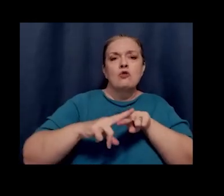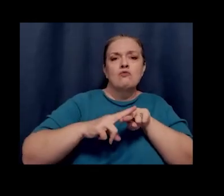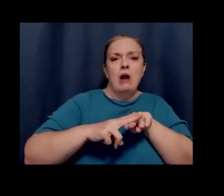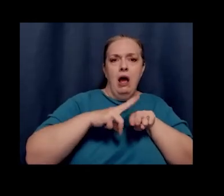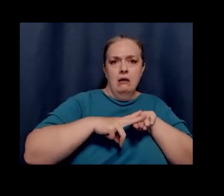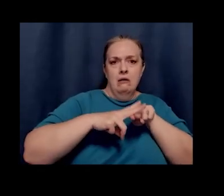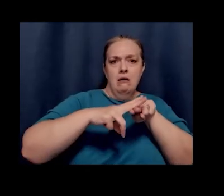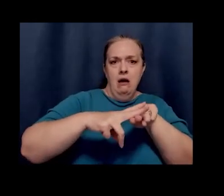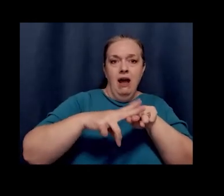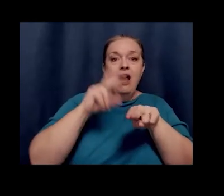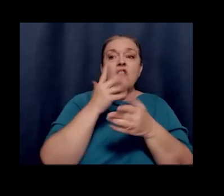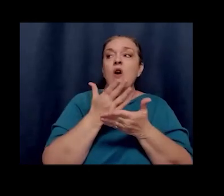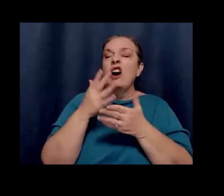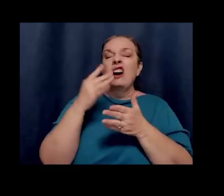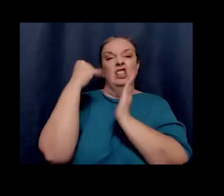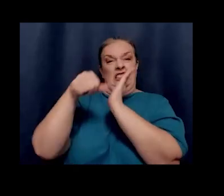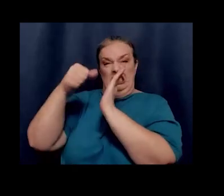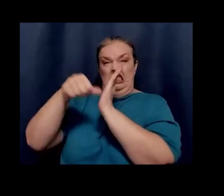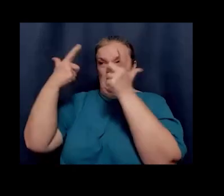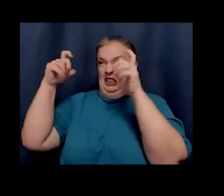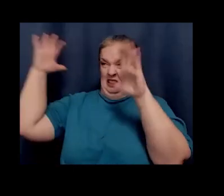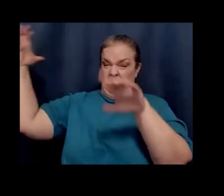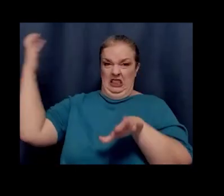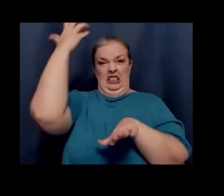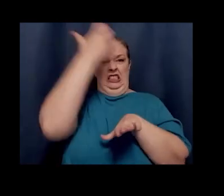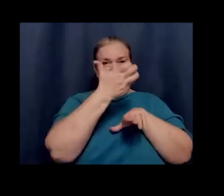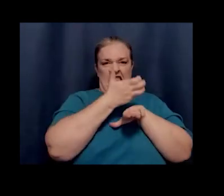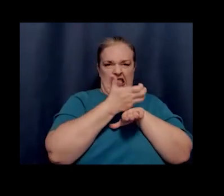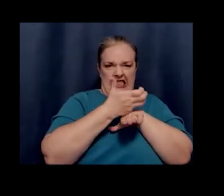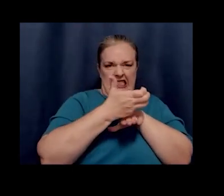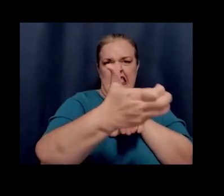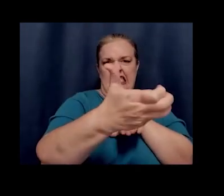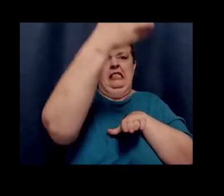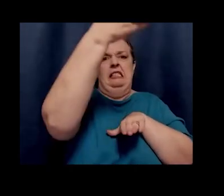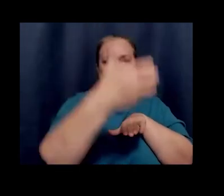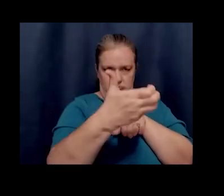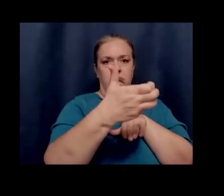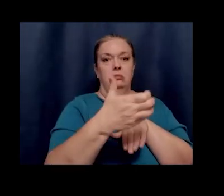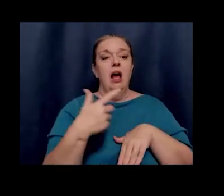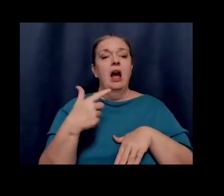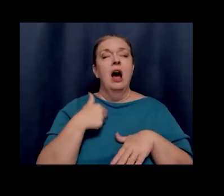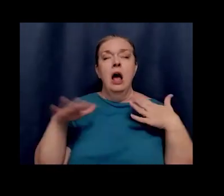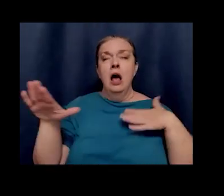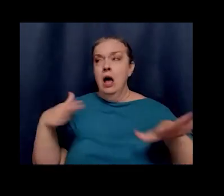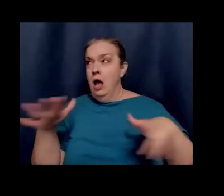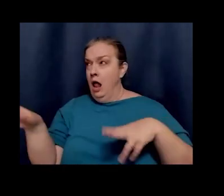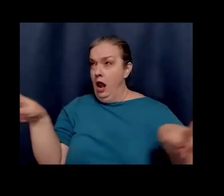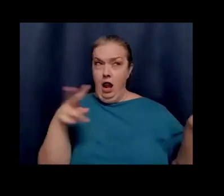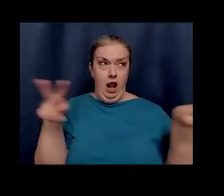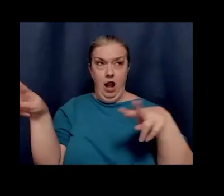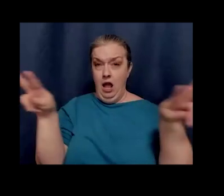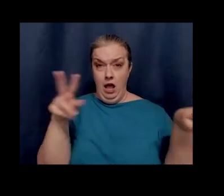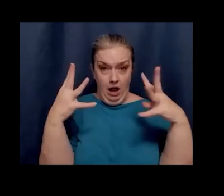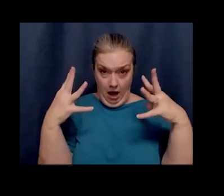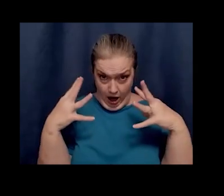works out into the open air. I roamed around the artist-designed gardens and woodland walks and took in the majesty of the view